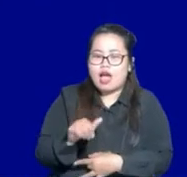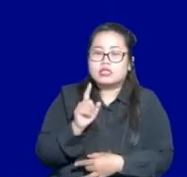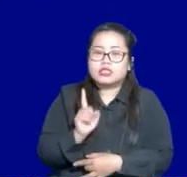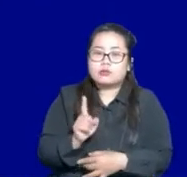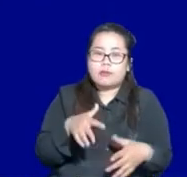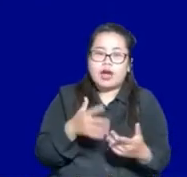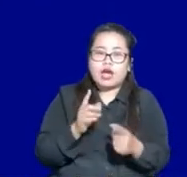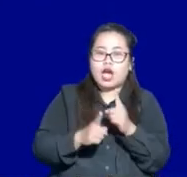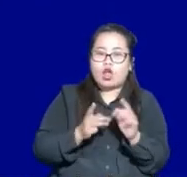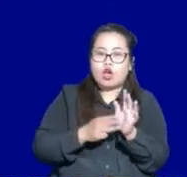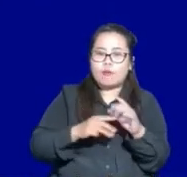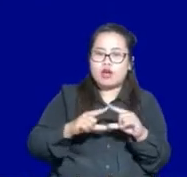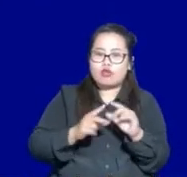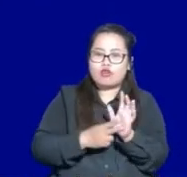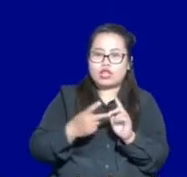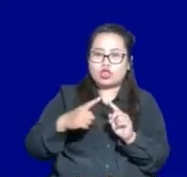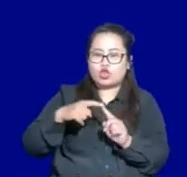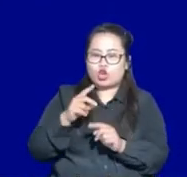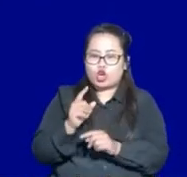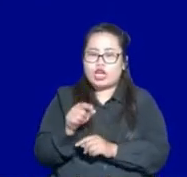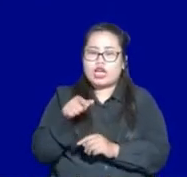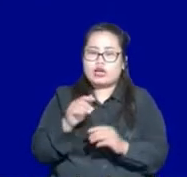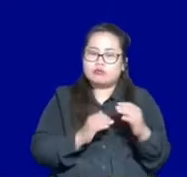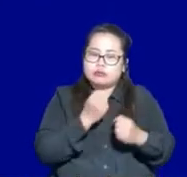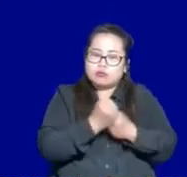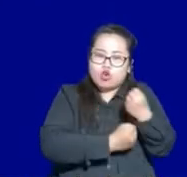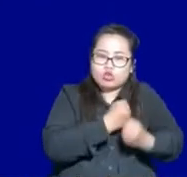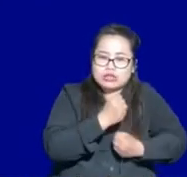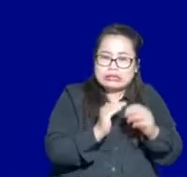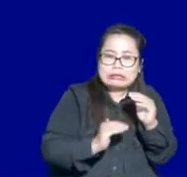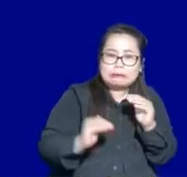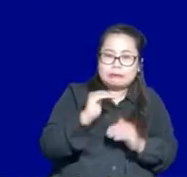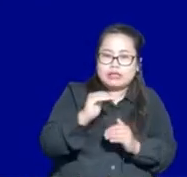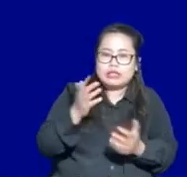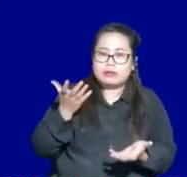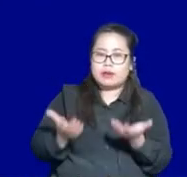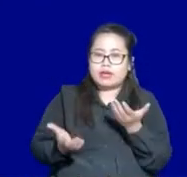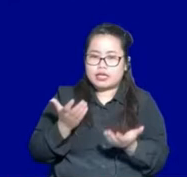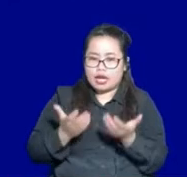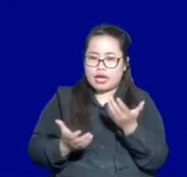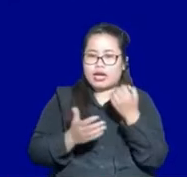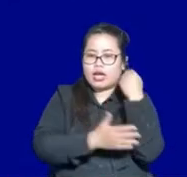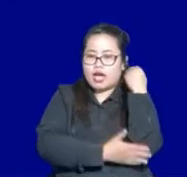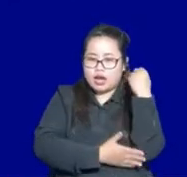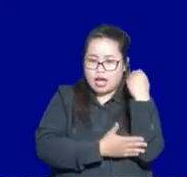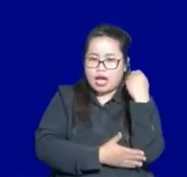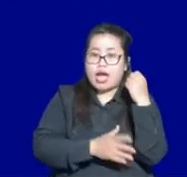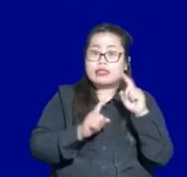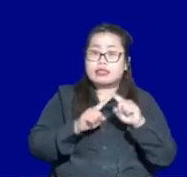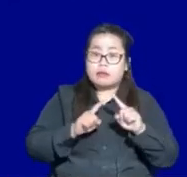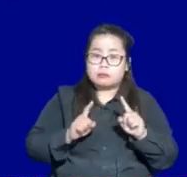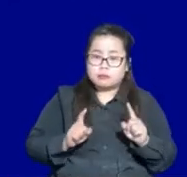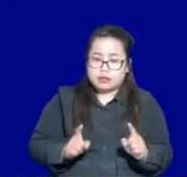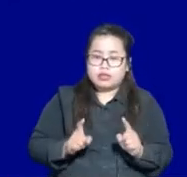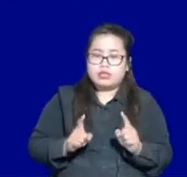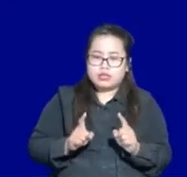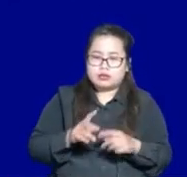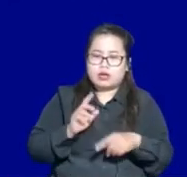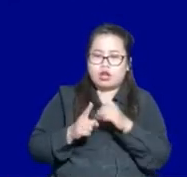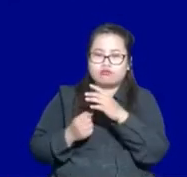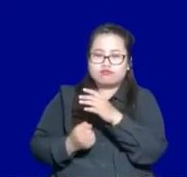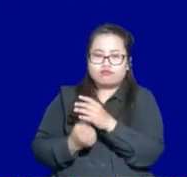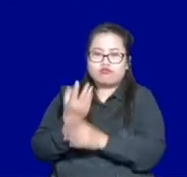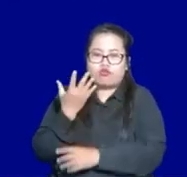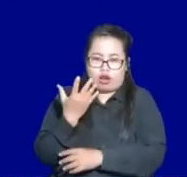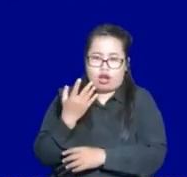productive than the rest of the country, the share of employment has been growing. The share in GDP has been